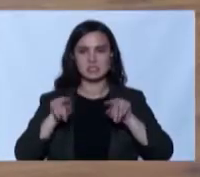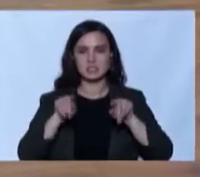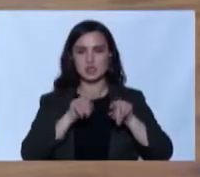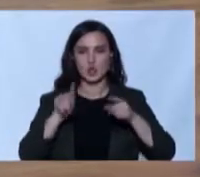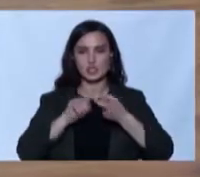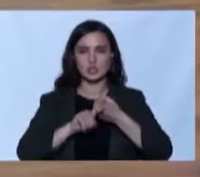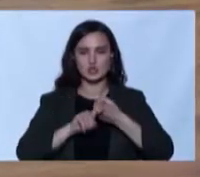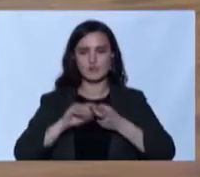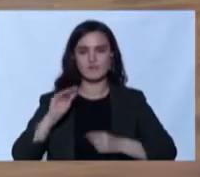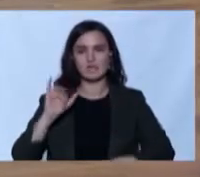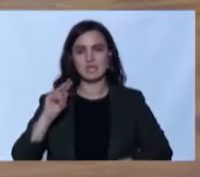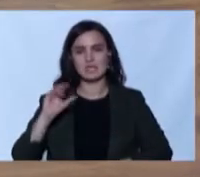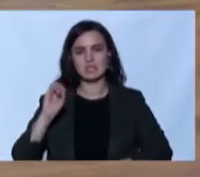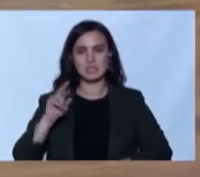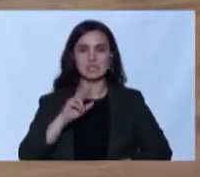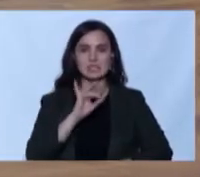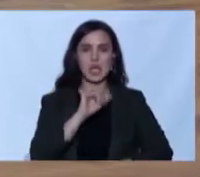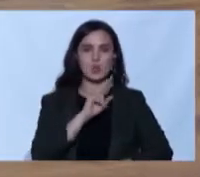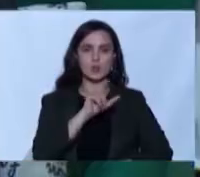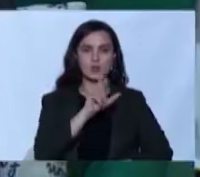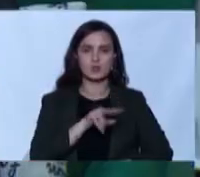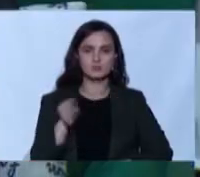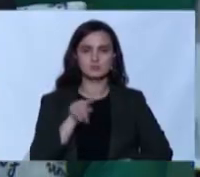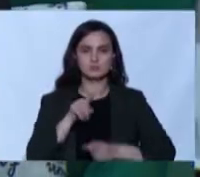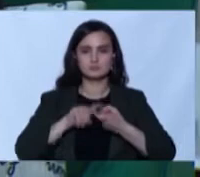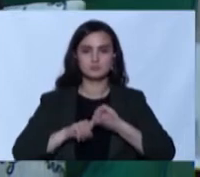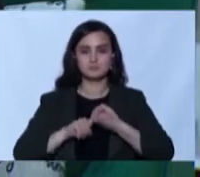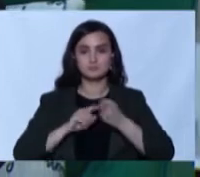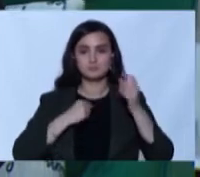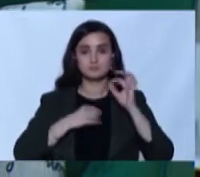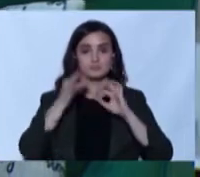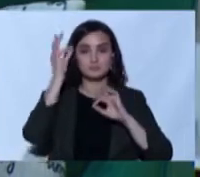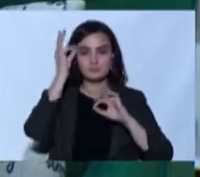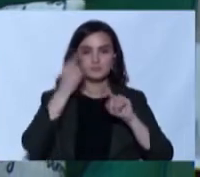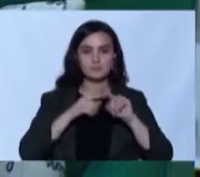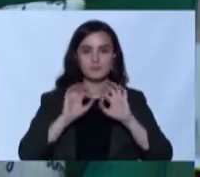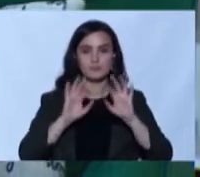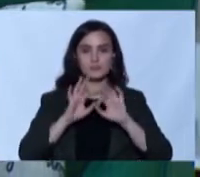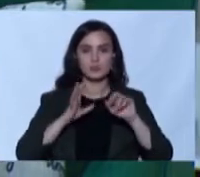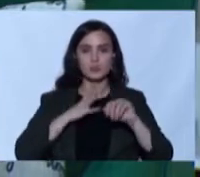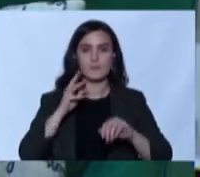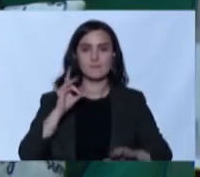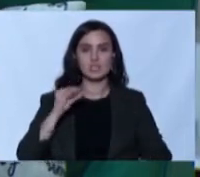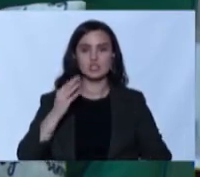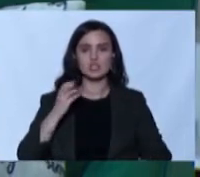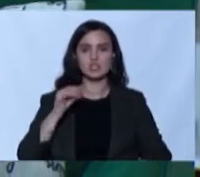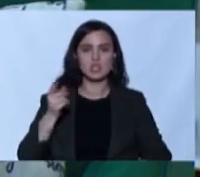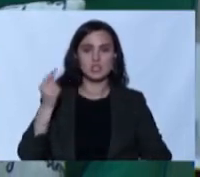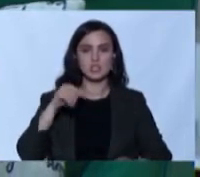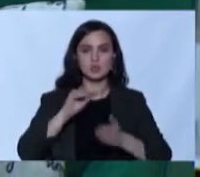connection between Frankenstein and Dracula. Yeah. And also remember, last time we were speaking about how Mary Shelley came to